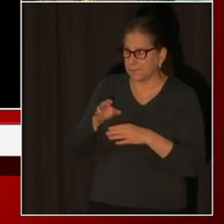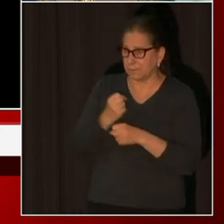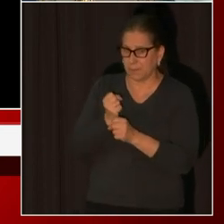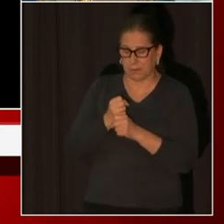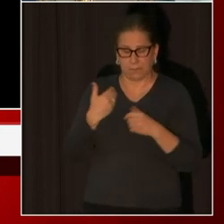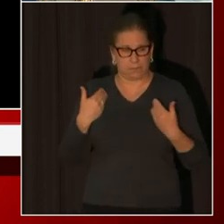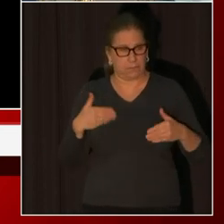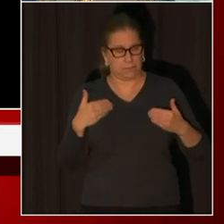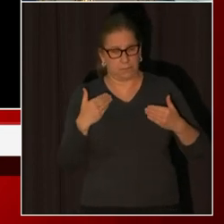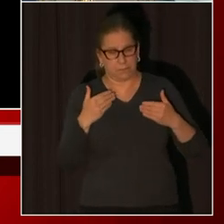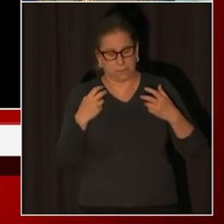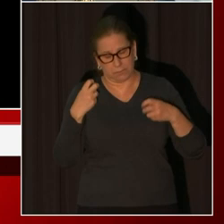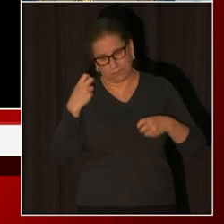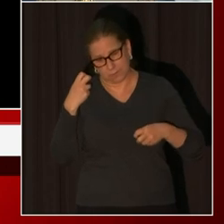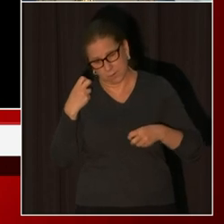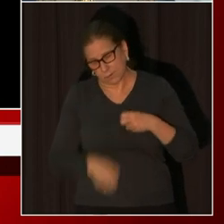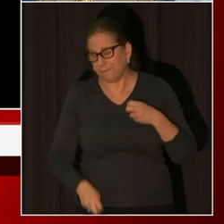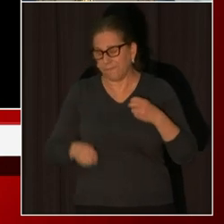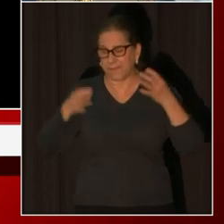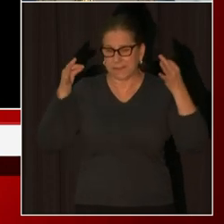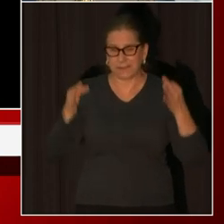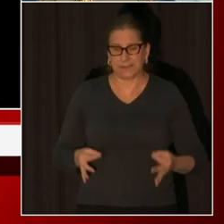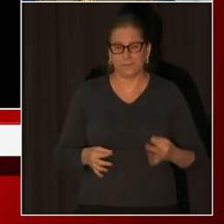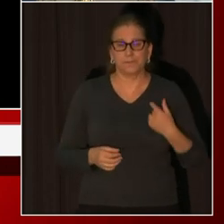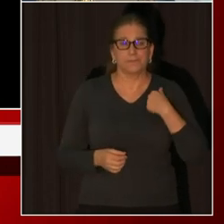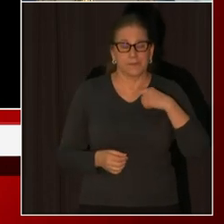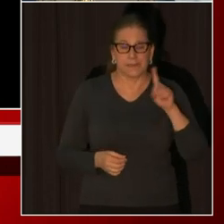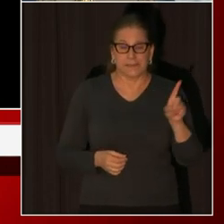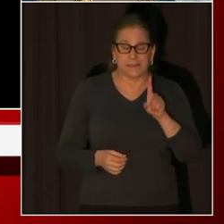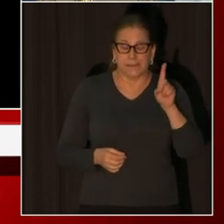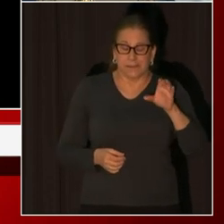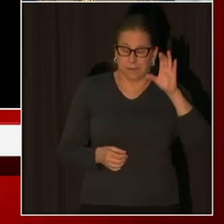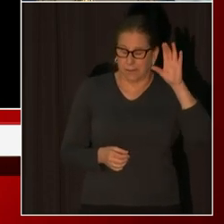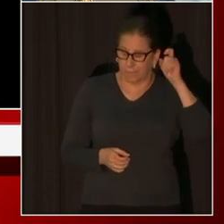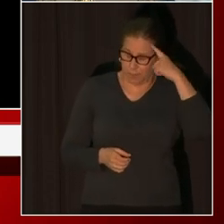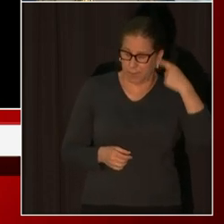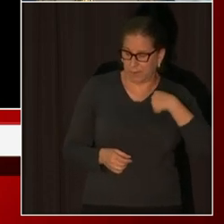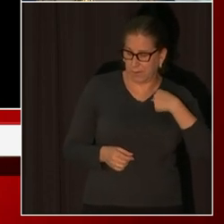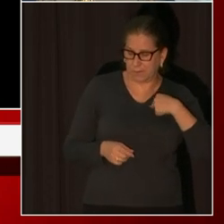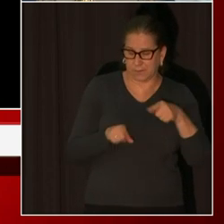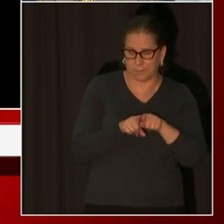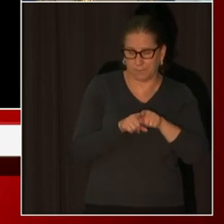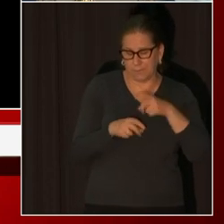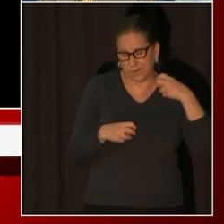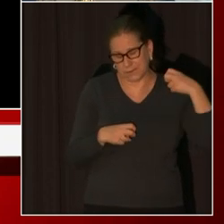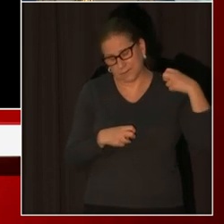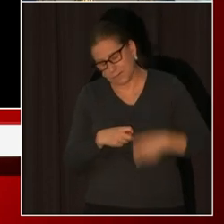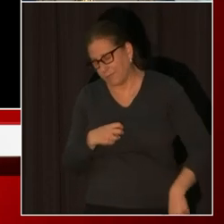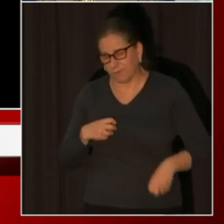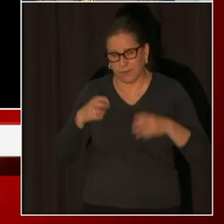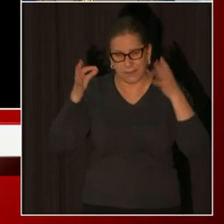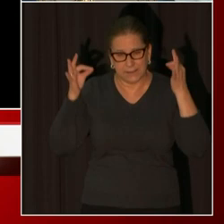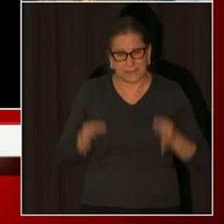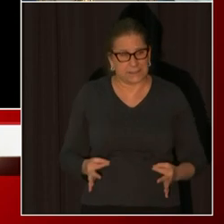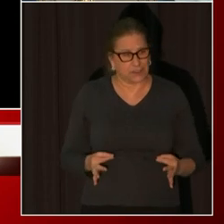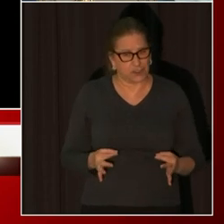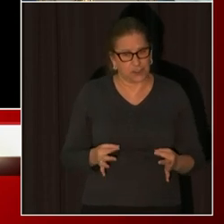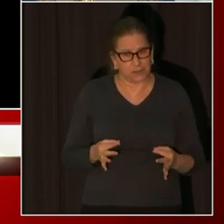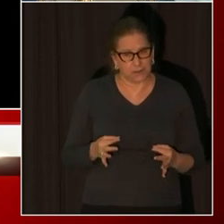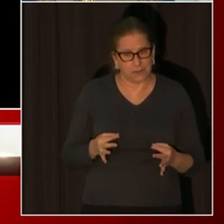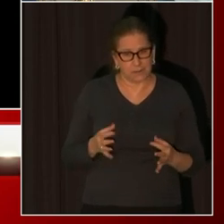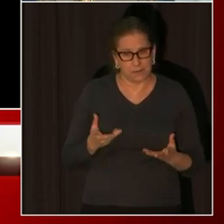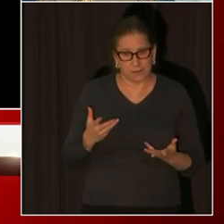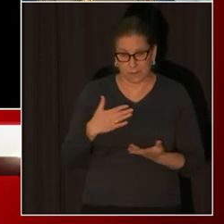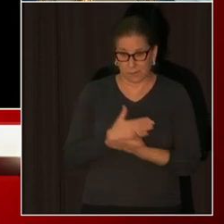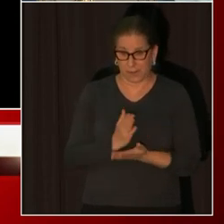same thing. But I want to be clear. While this is not the budget that I expected to send to the council